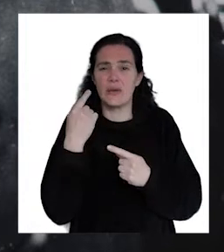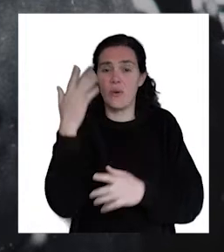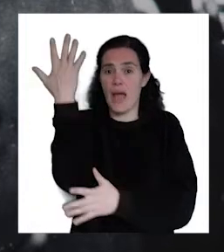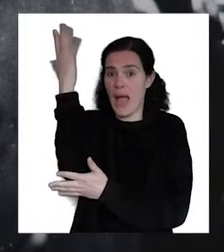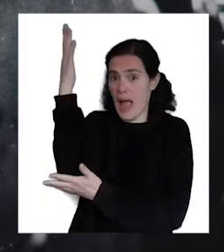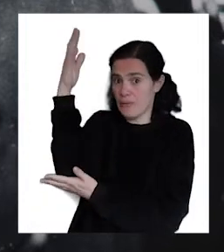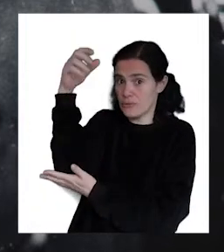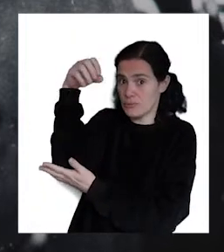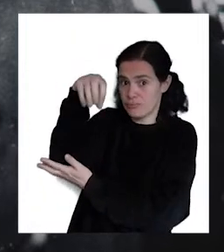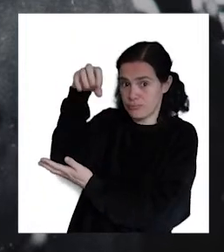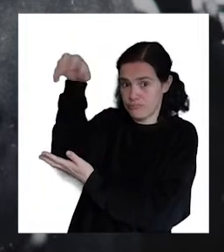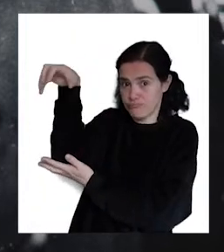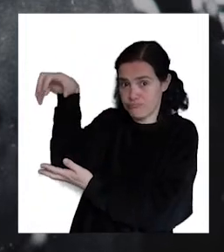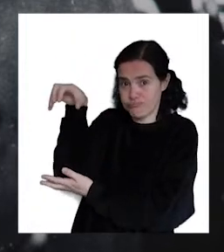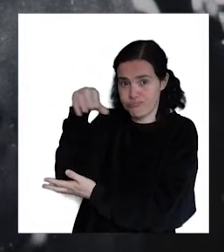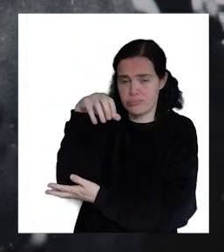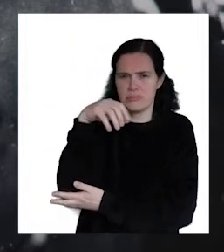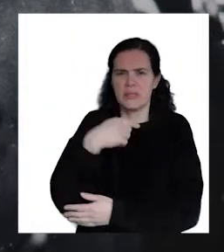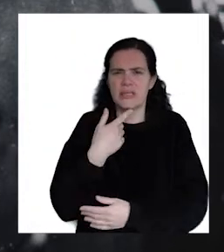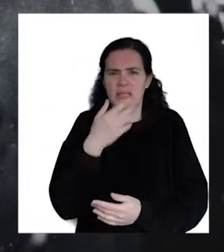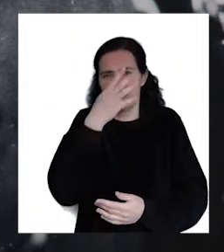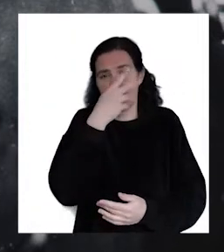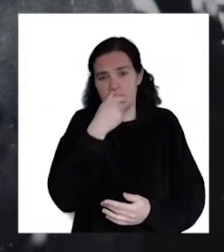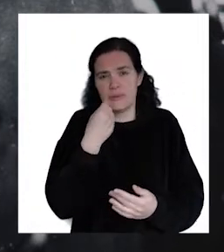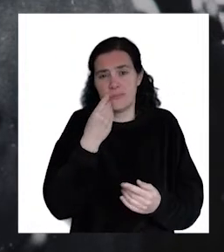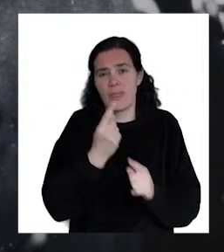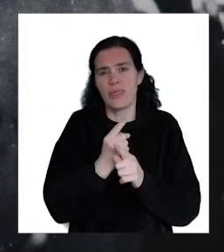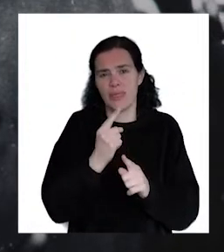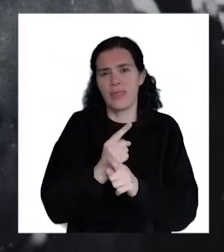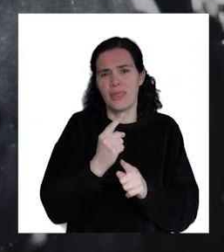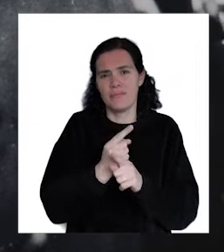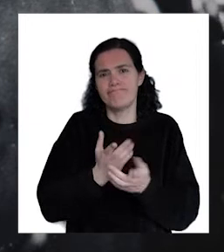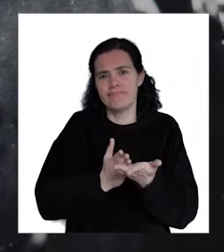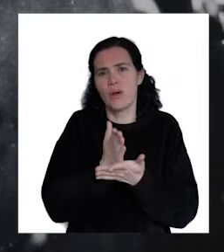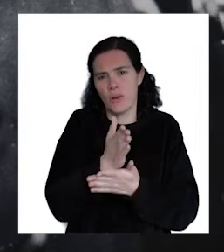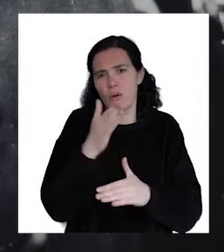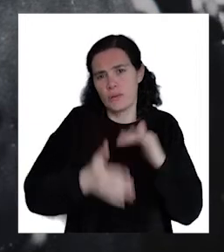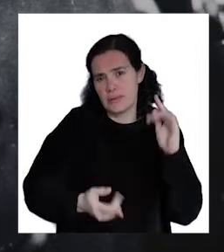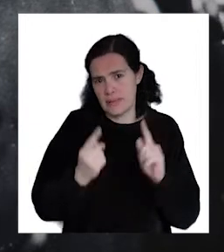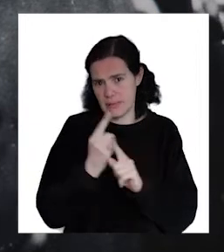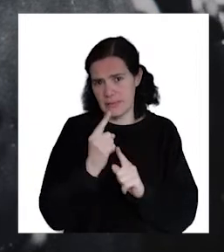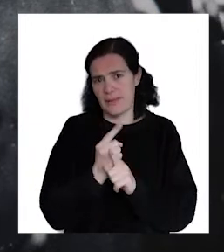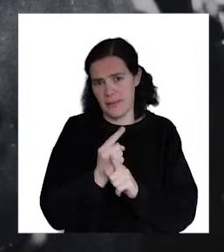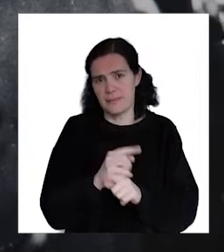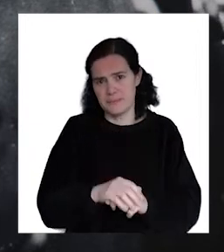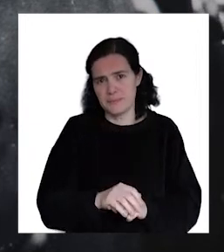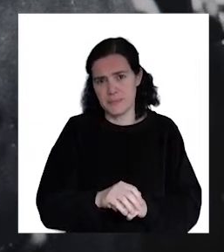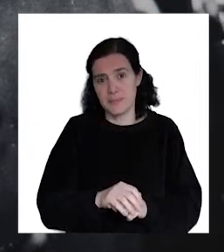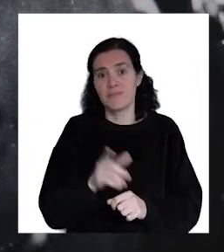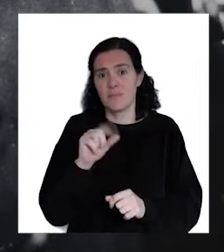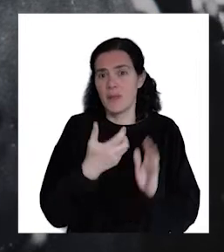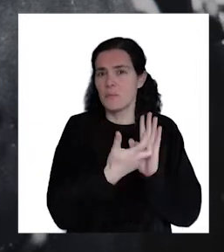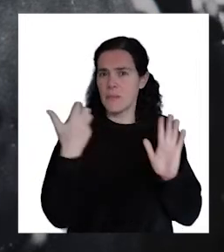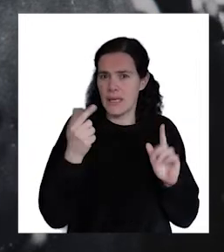hanging from the trees, is unfortunately of still current today,